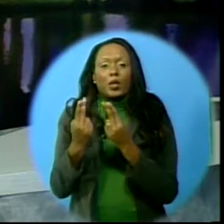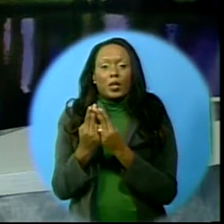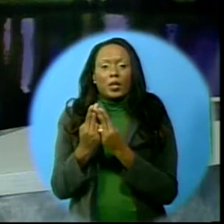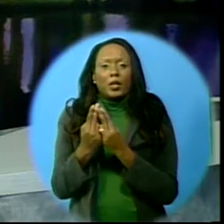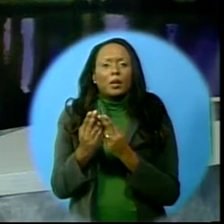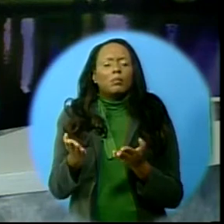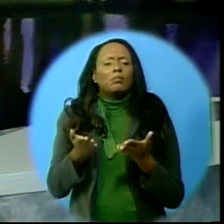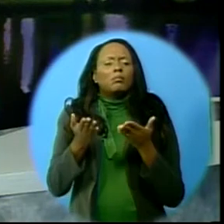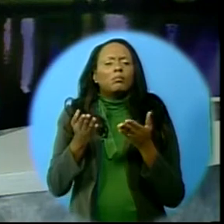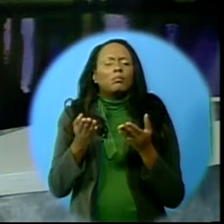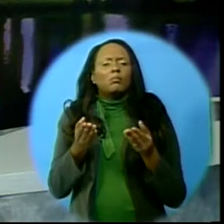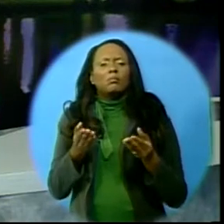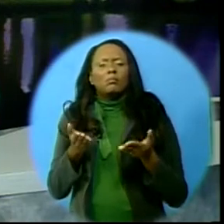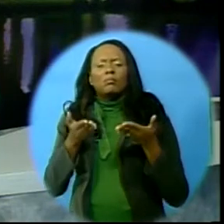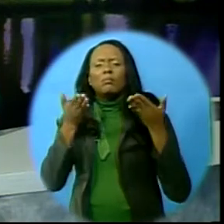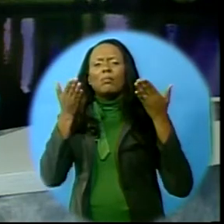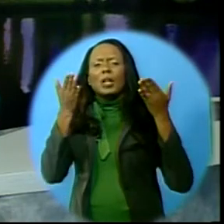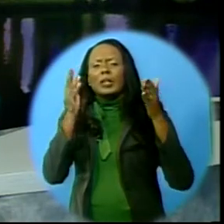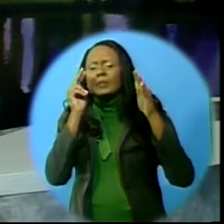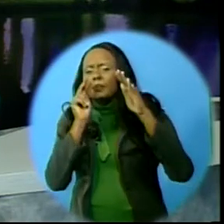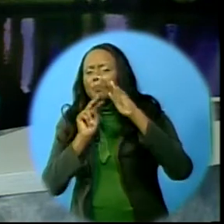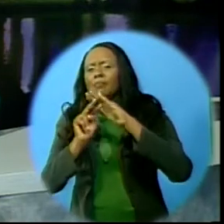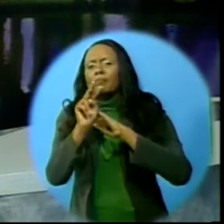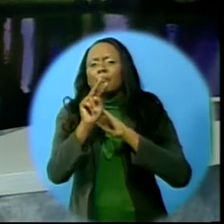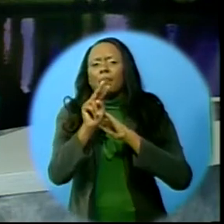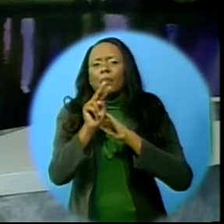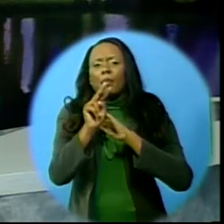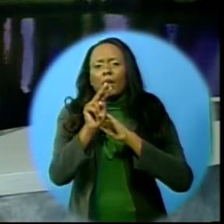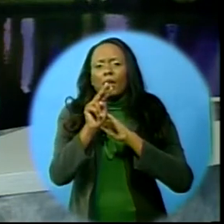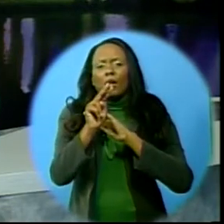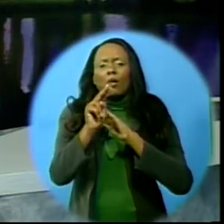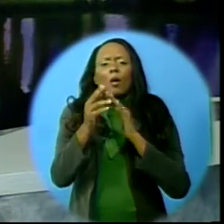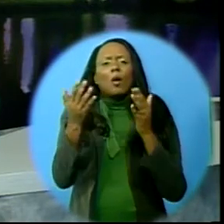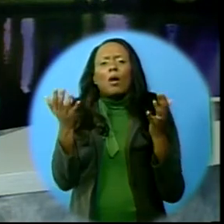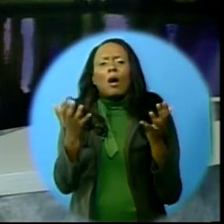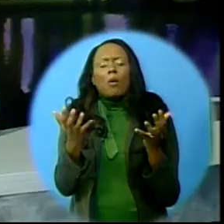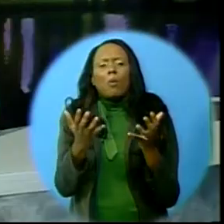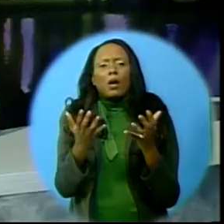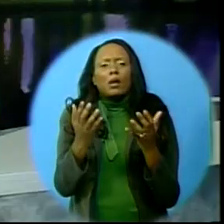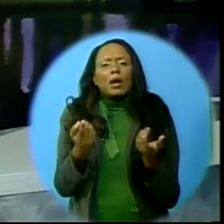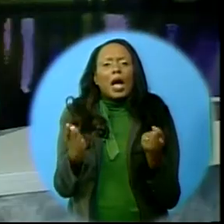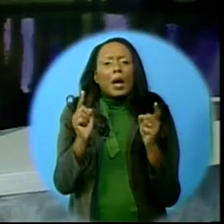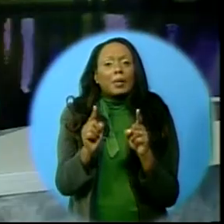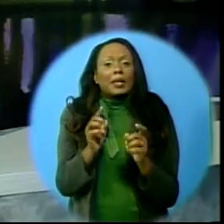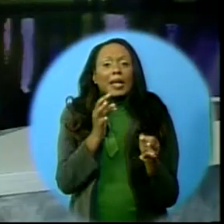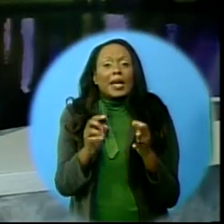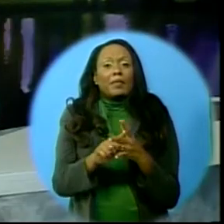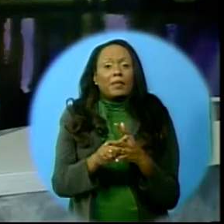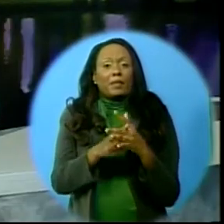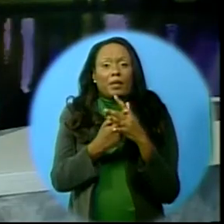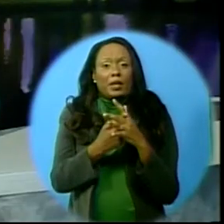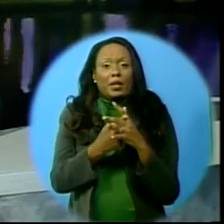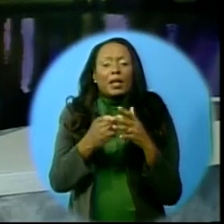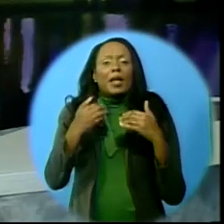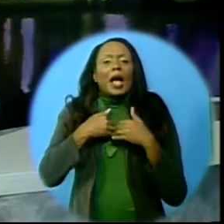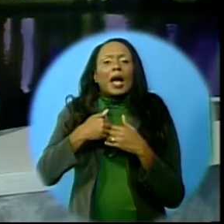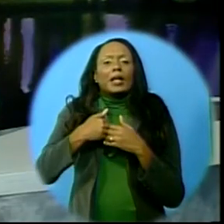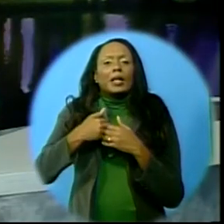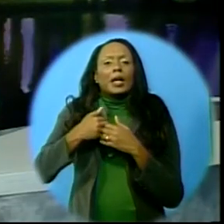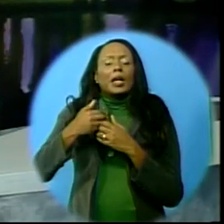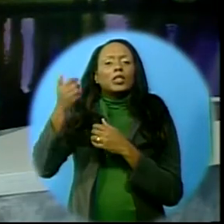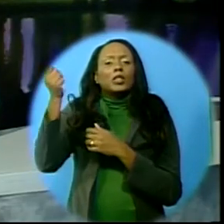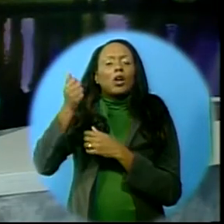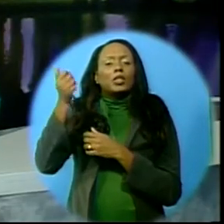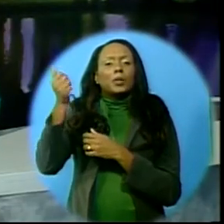Clark, provided some insight into the initiative at the union's 2014 Scholarship Awards presentation ceremony at